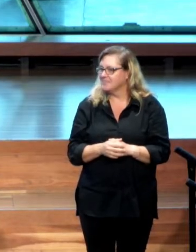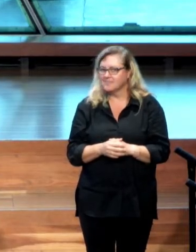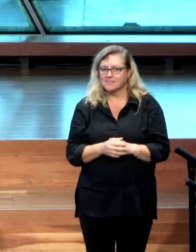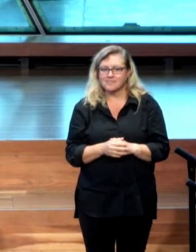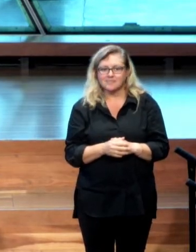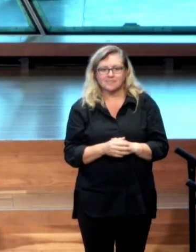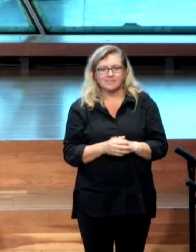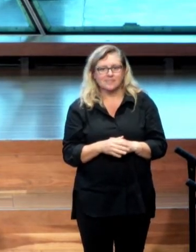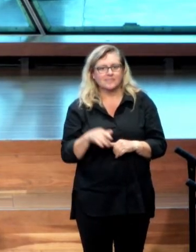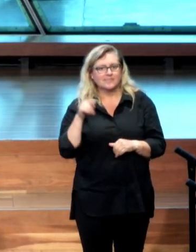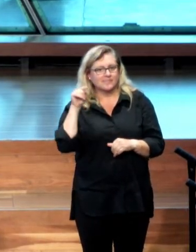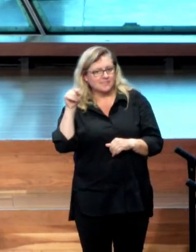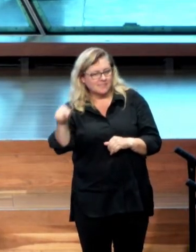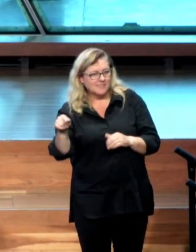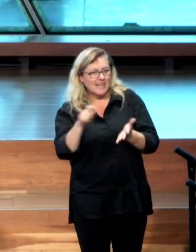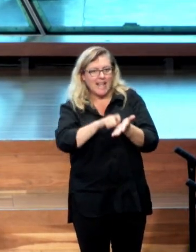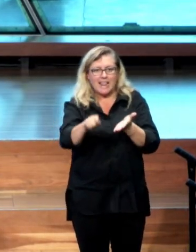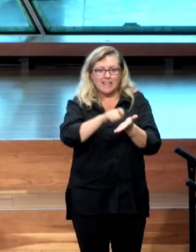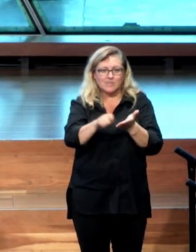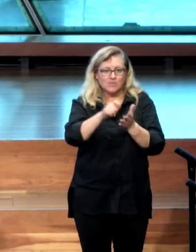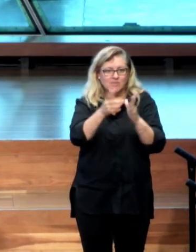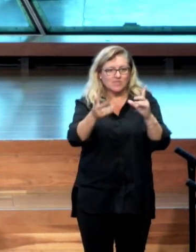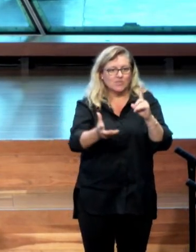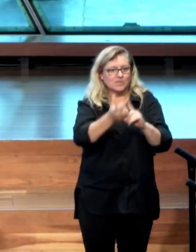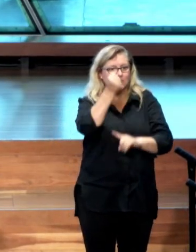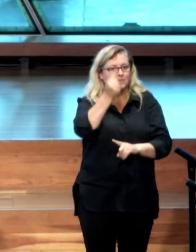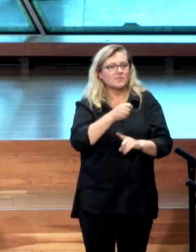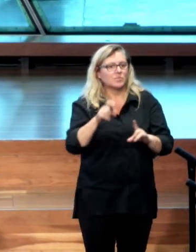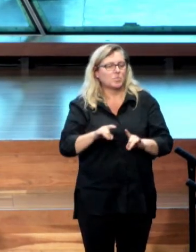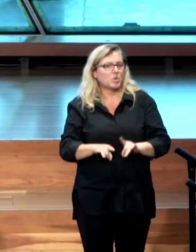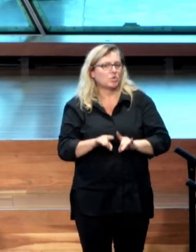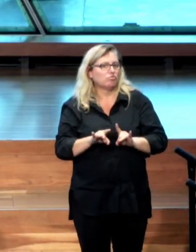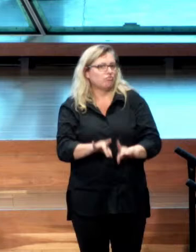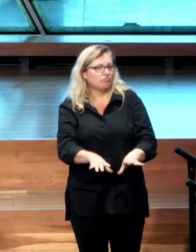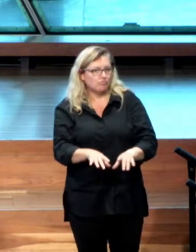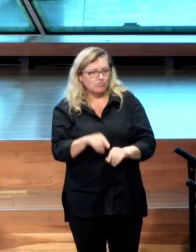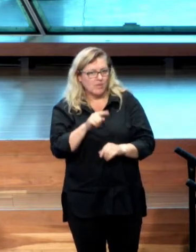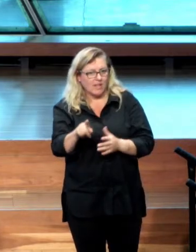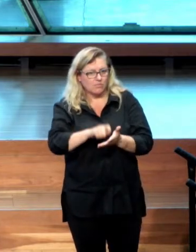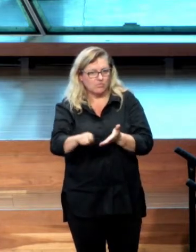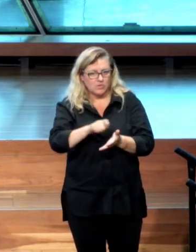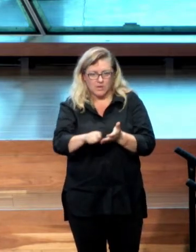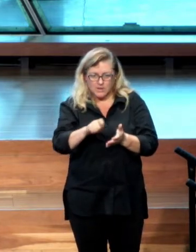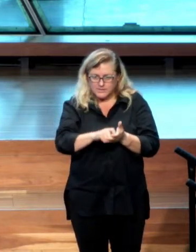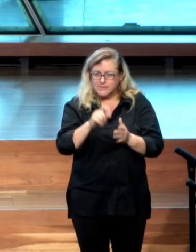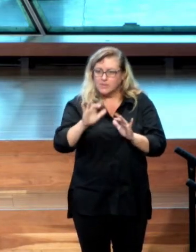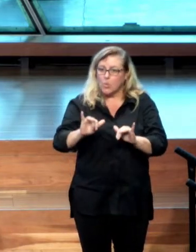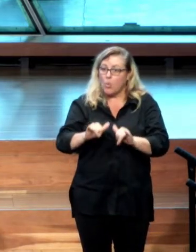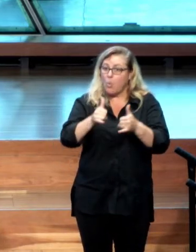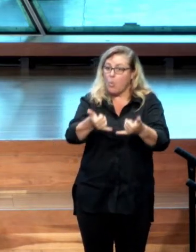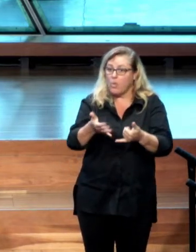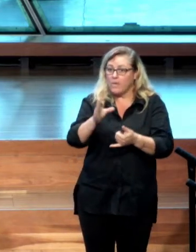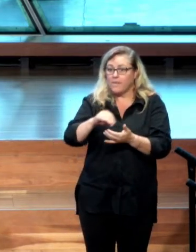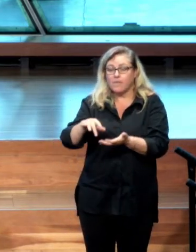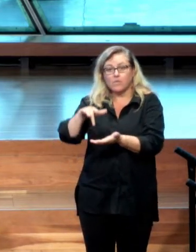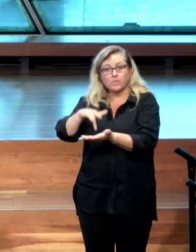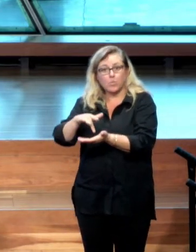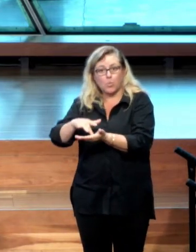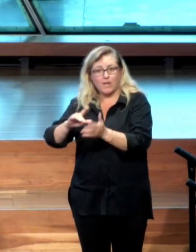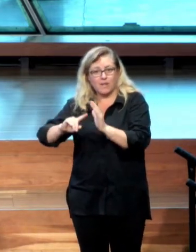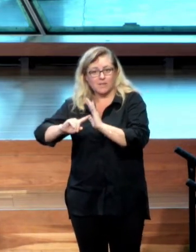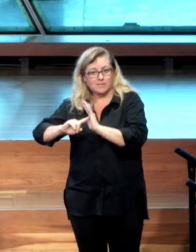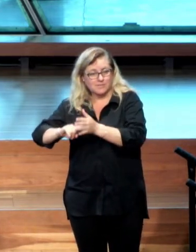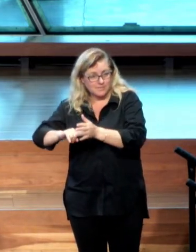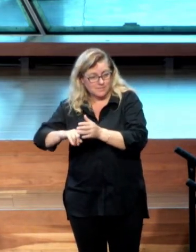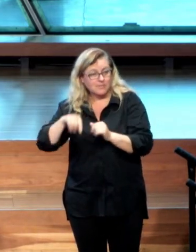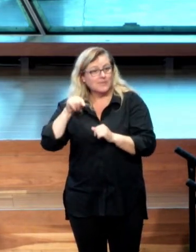which honour literary achievement by Australian writers. The awards are administered by the Wheeler Centre on behalf of the Premier of